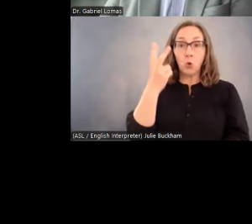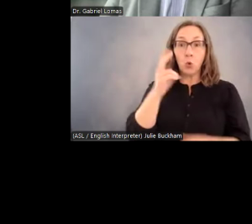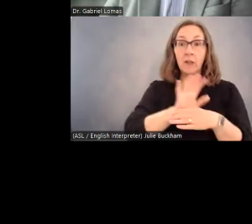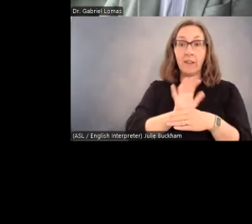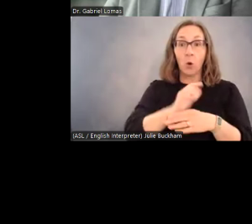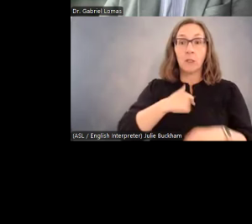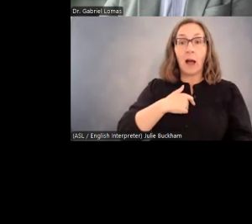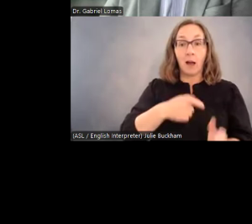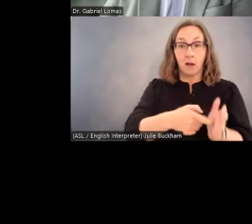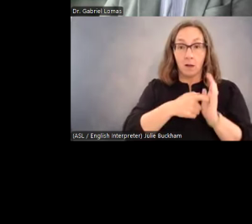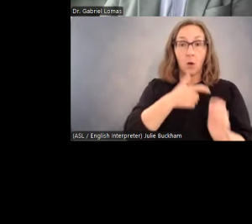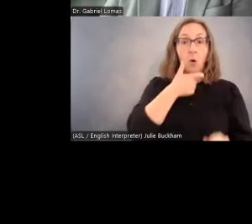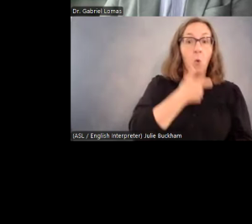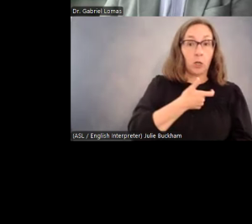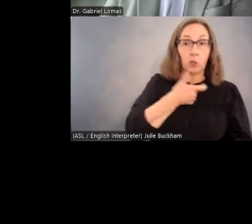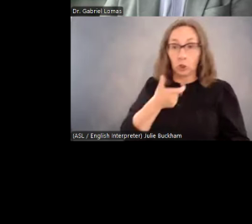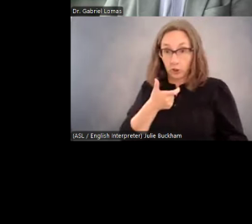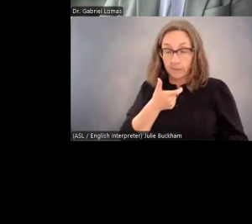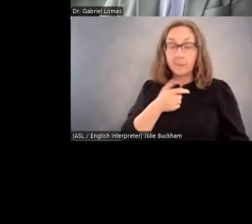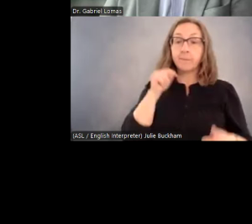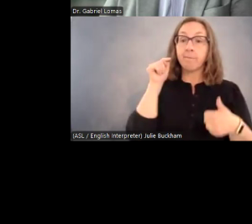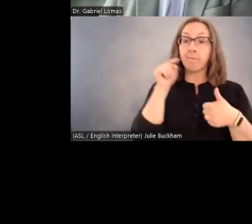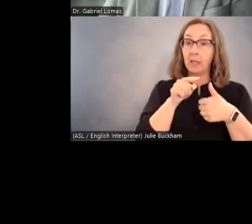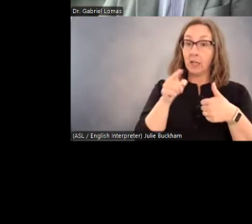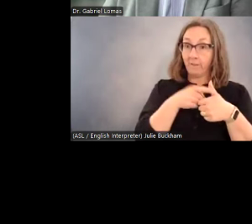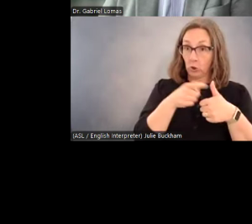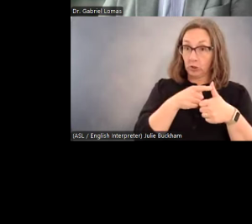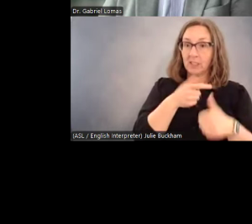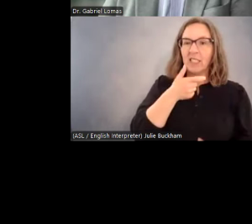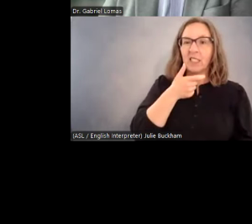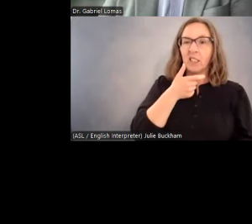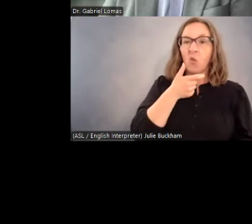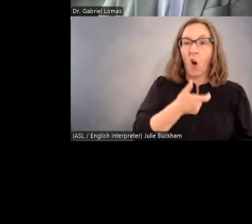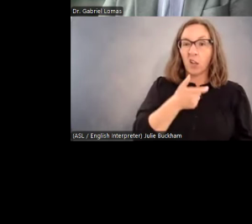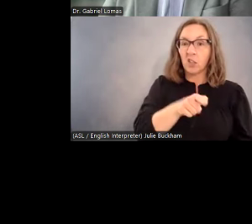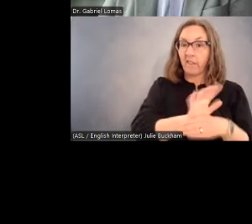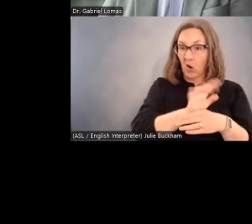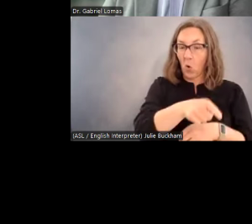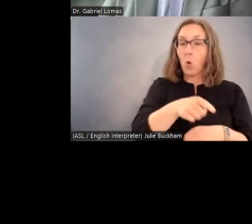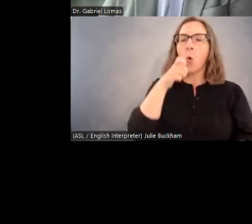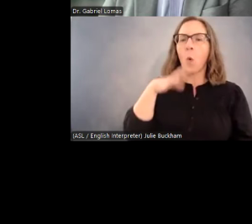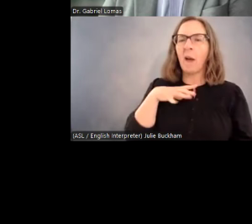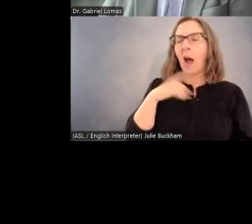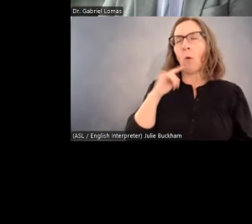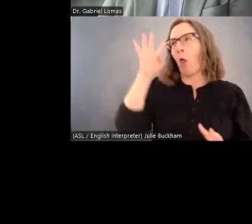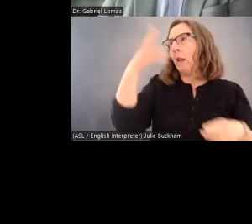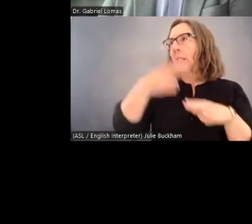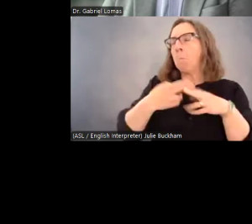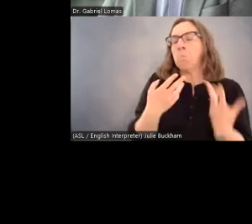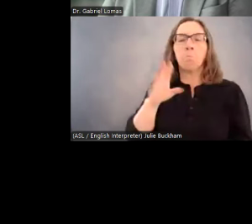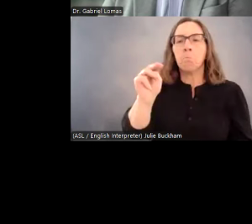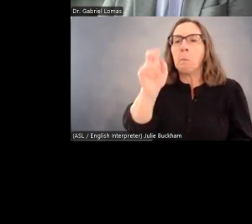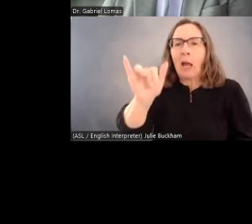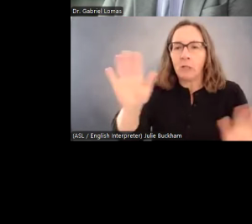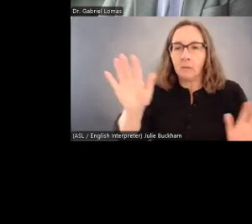first video had herself, Mary we'll call her, who was 30, had a mixed hearing